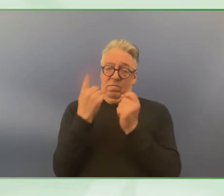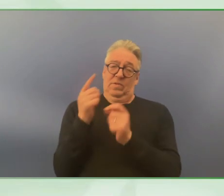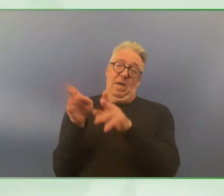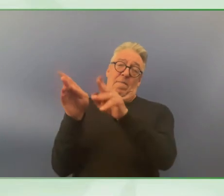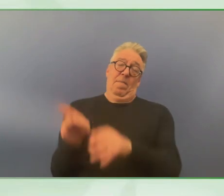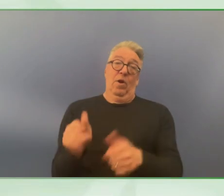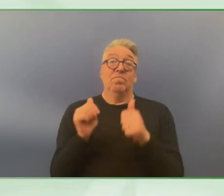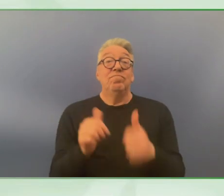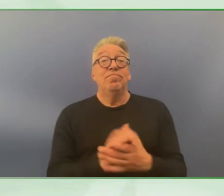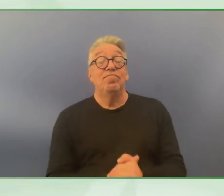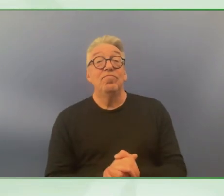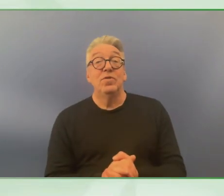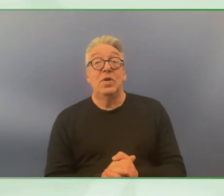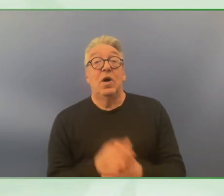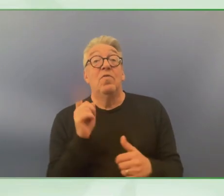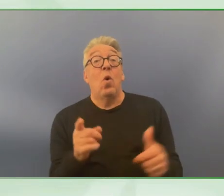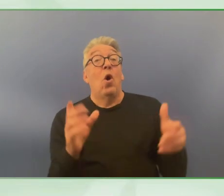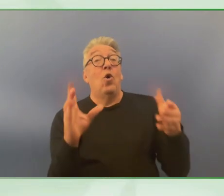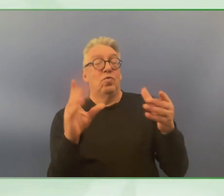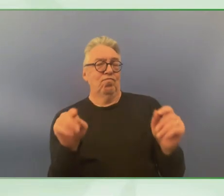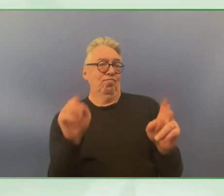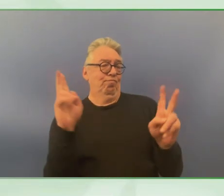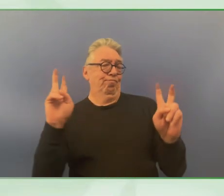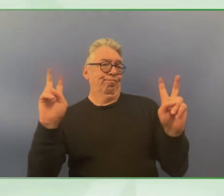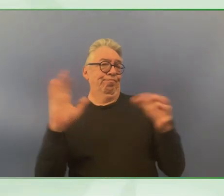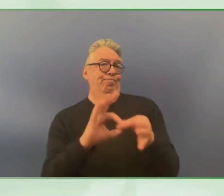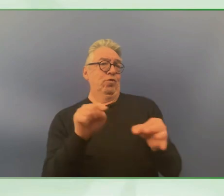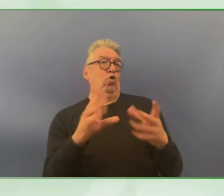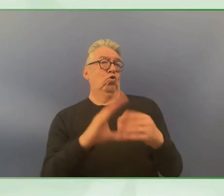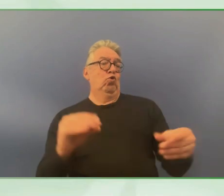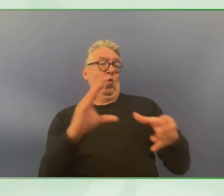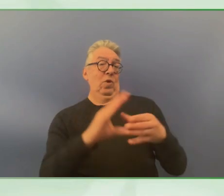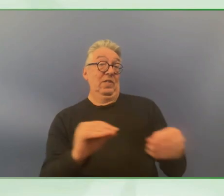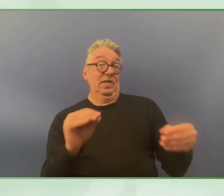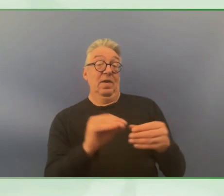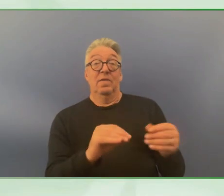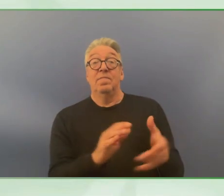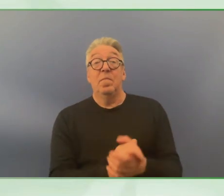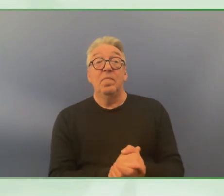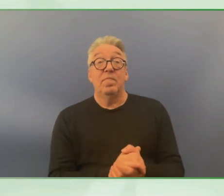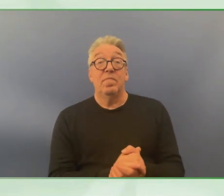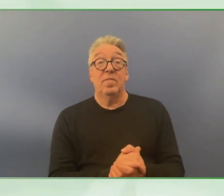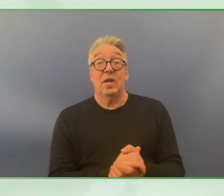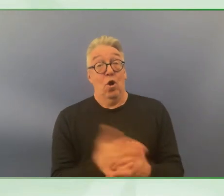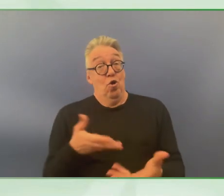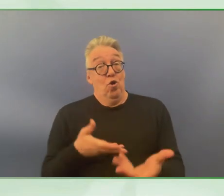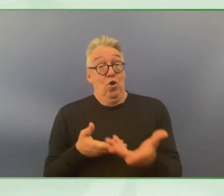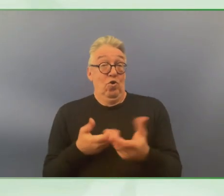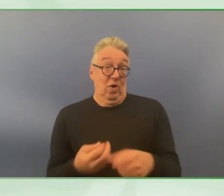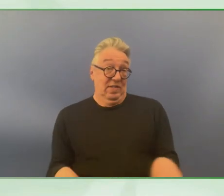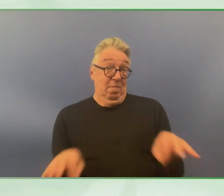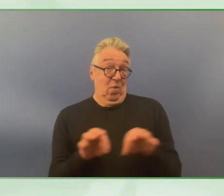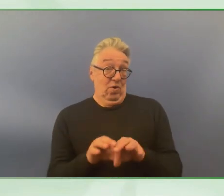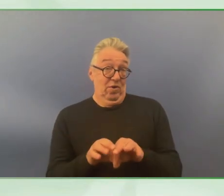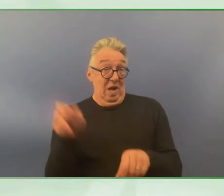Obviously, when it comes to storytelling, for people to come up and share their story, trust is very essential, and a community